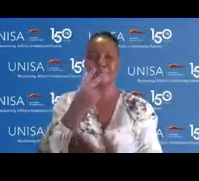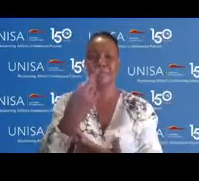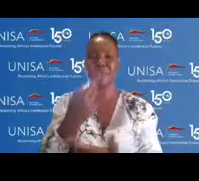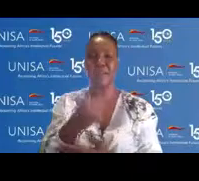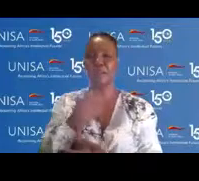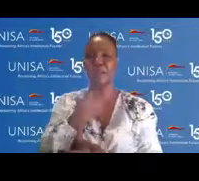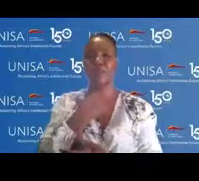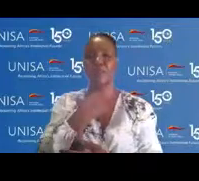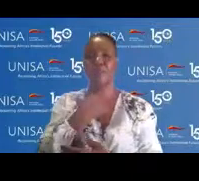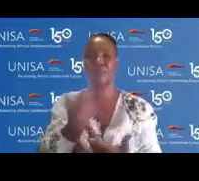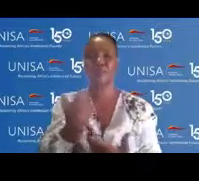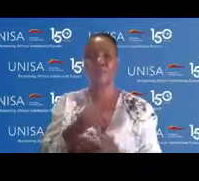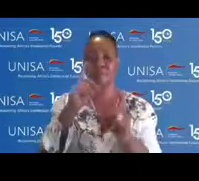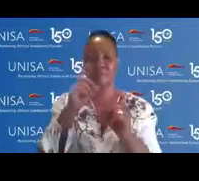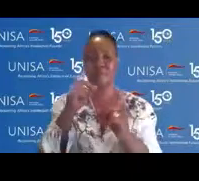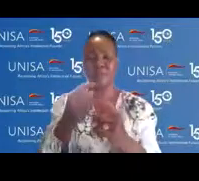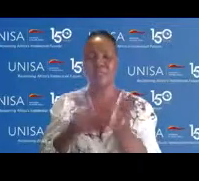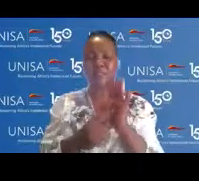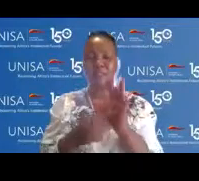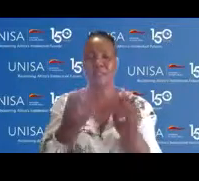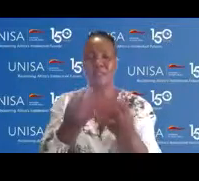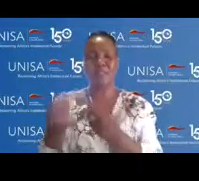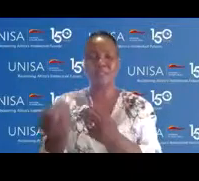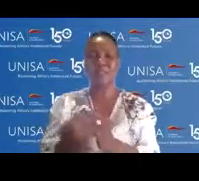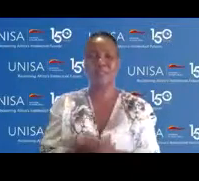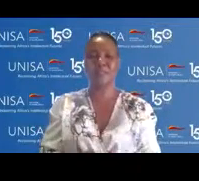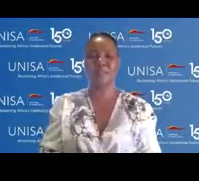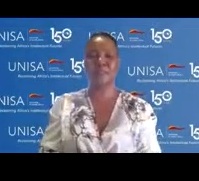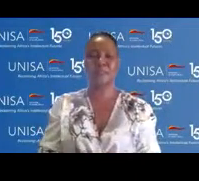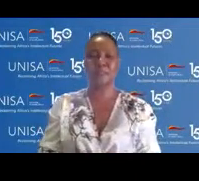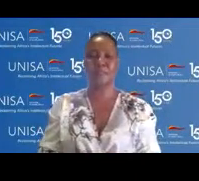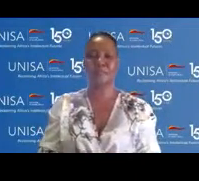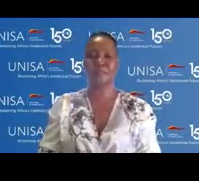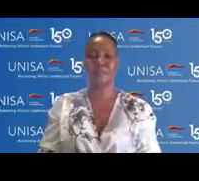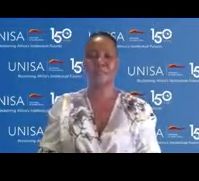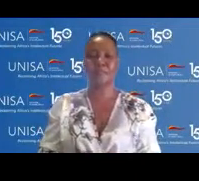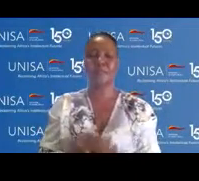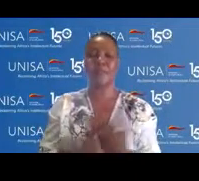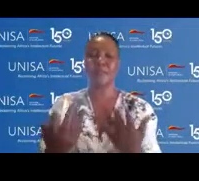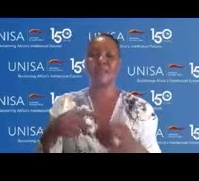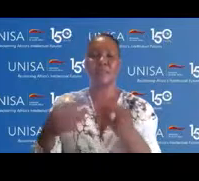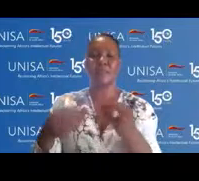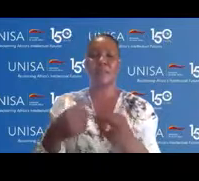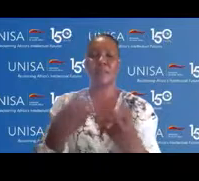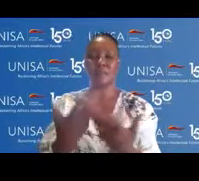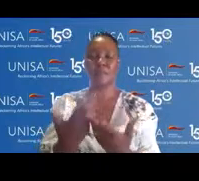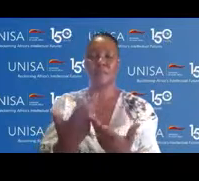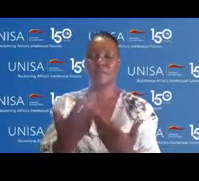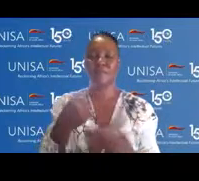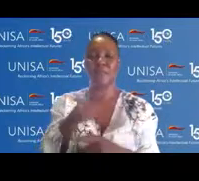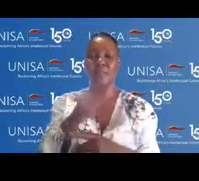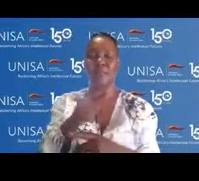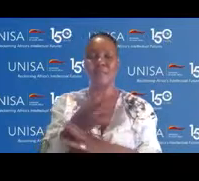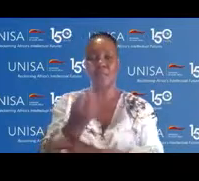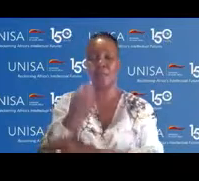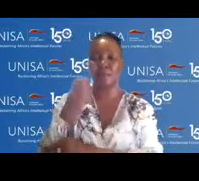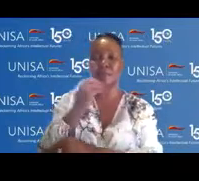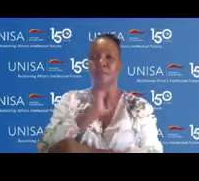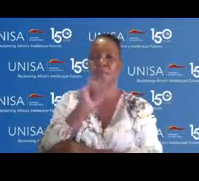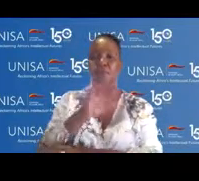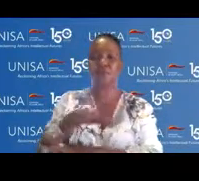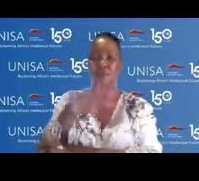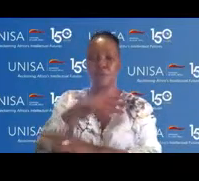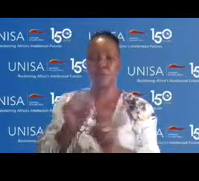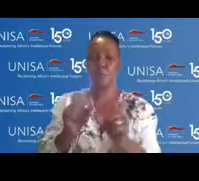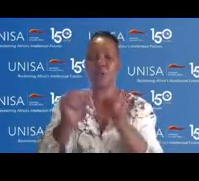I showed the kids what the dog was up to. So that's about nearly 2 megs. So this can eat your space up very quickly. So